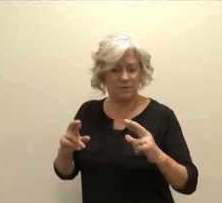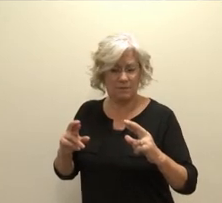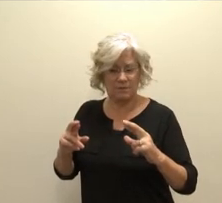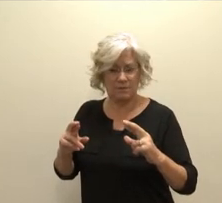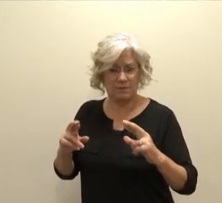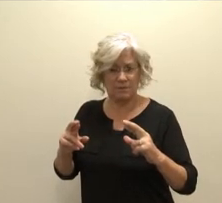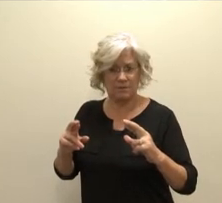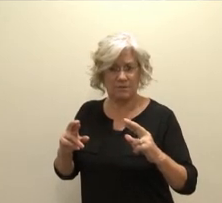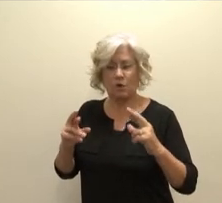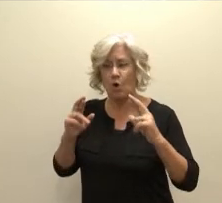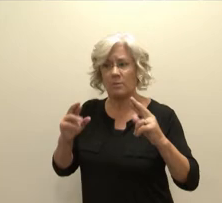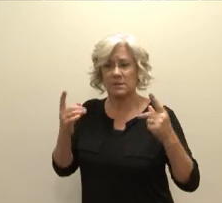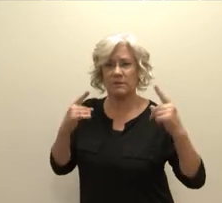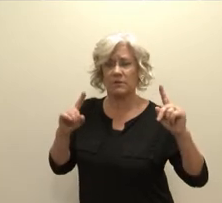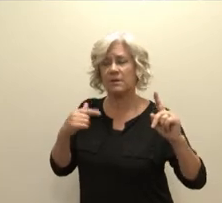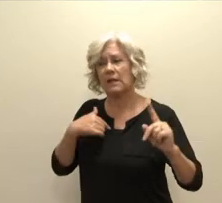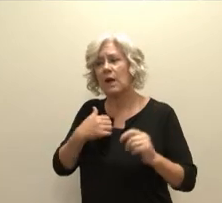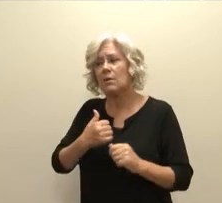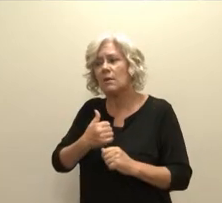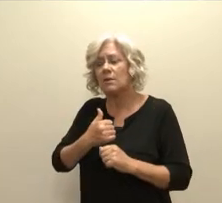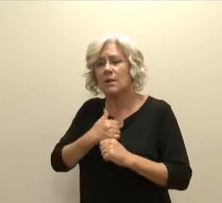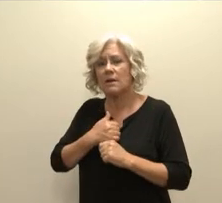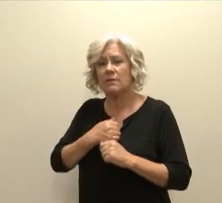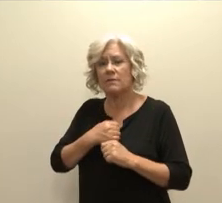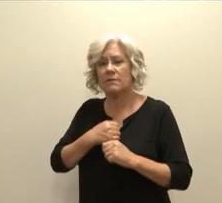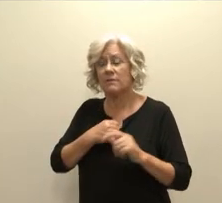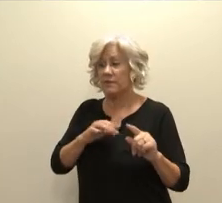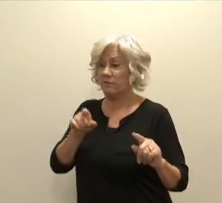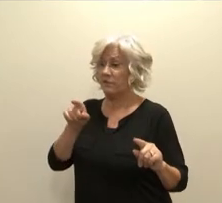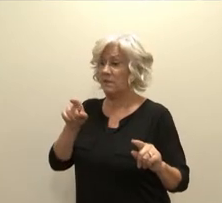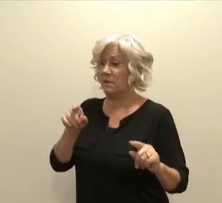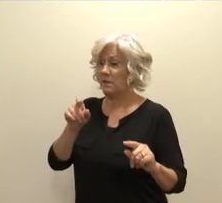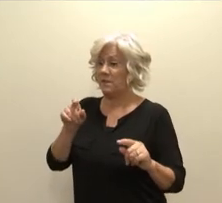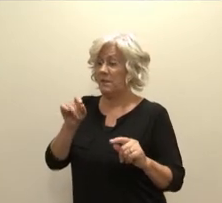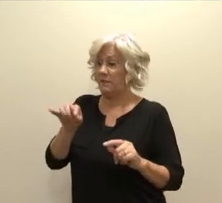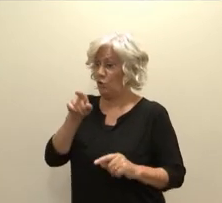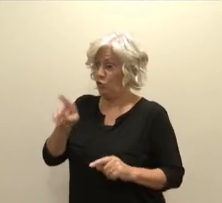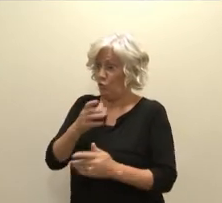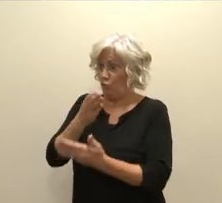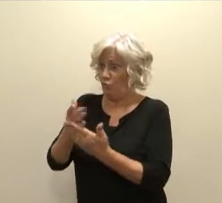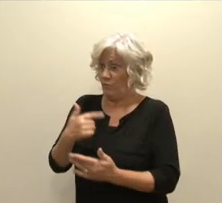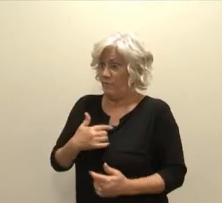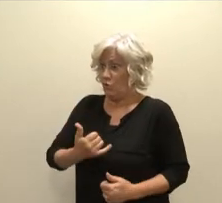I would love, and it would be my greatest joy, if you were to prove me wrong.